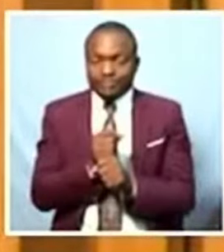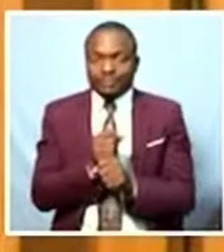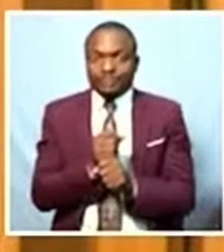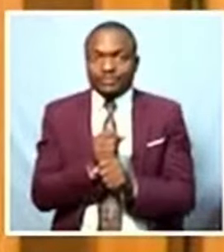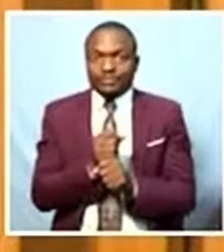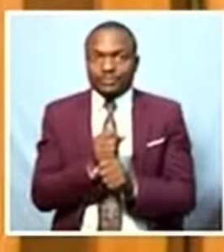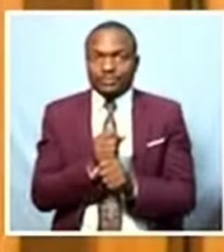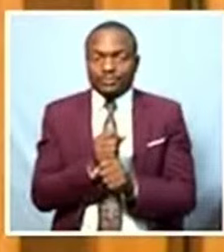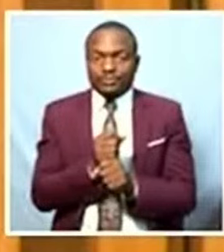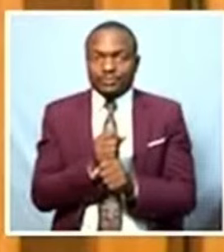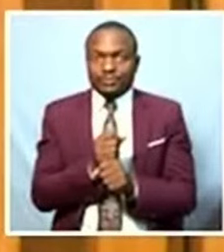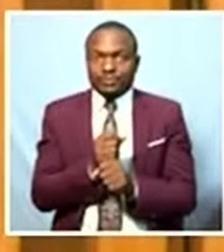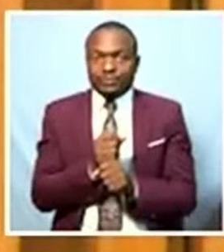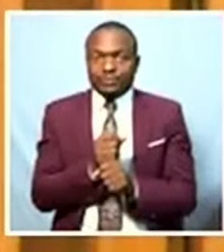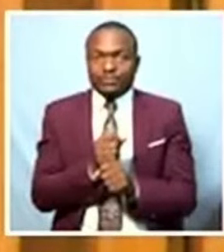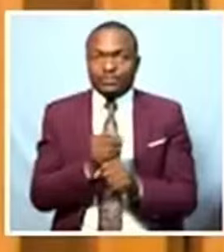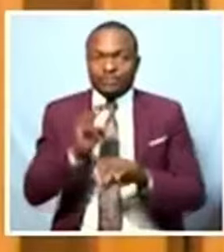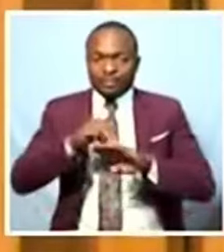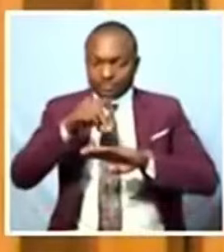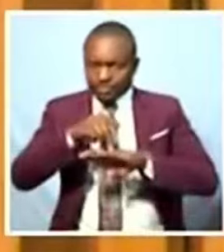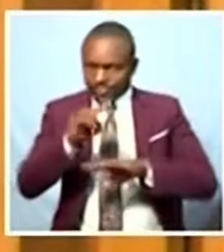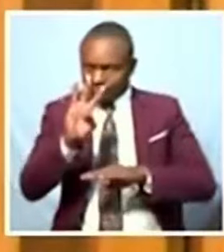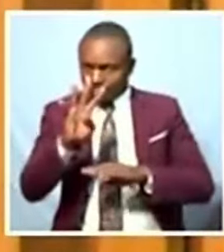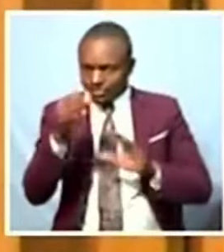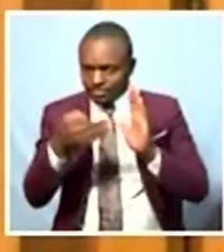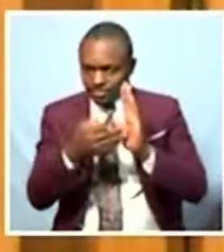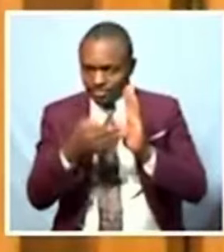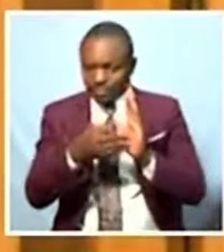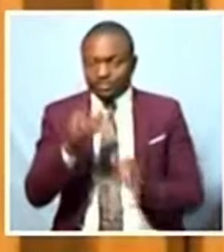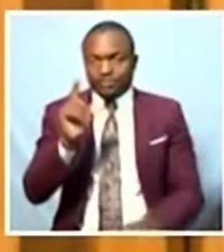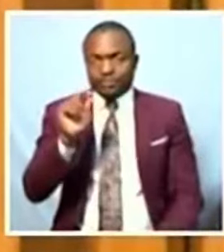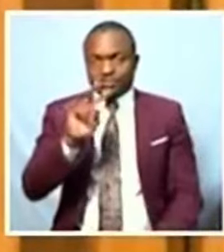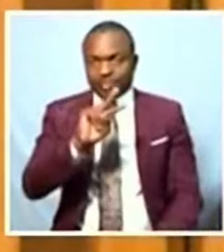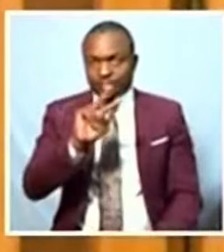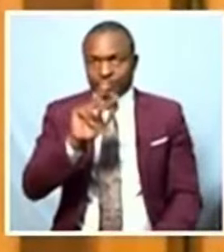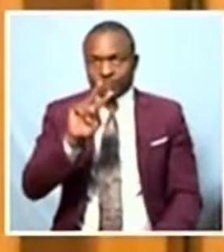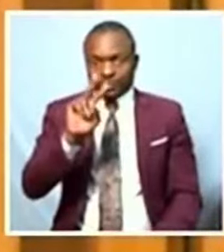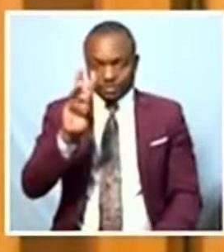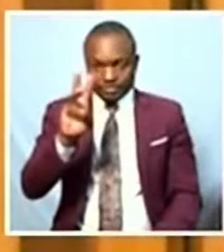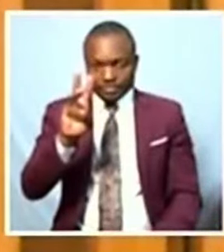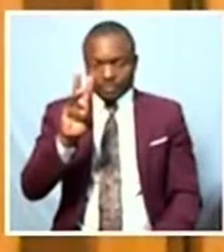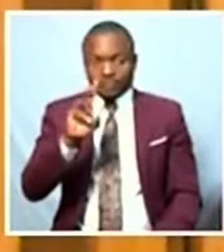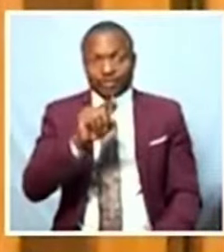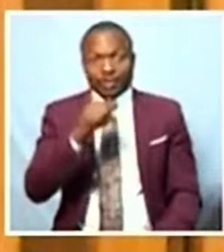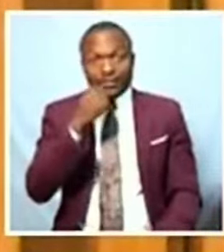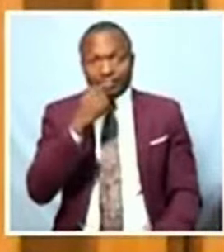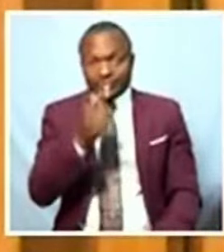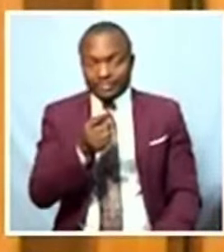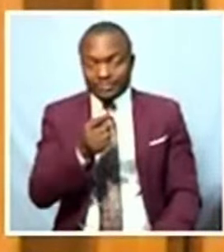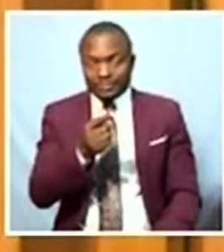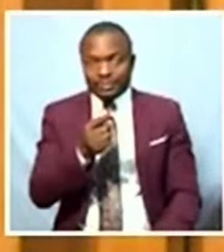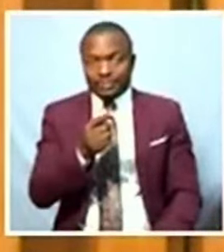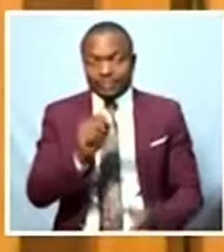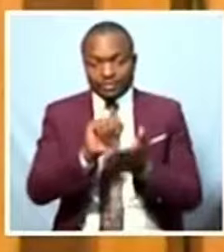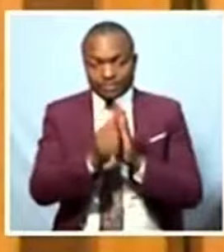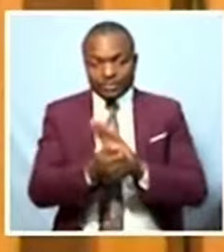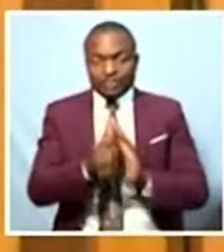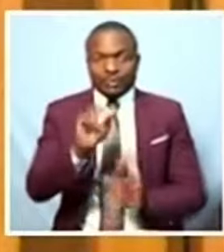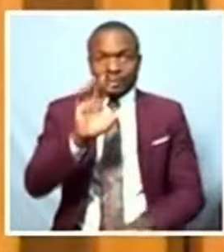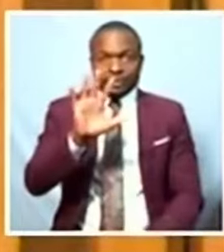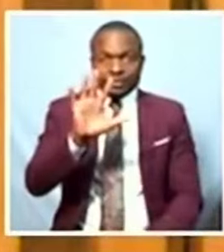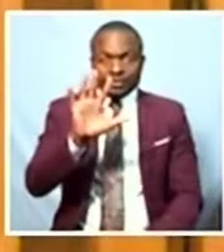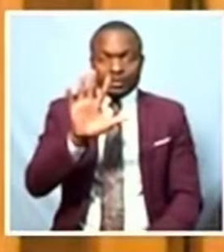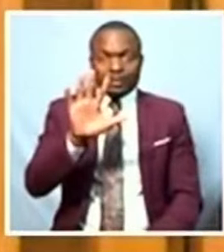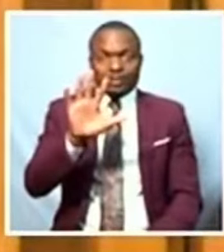of the vacancy in Mpika on 4th February 2026. He further stated that Article 158